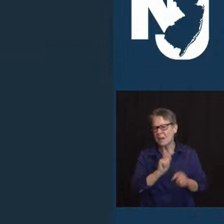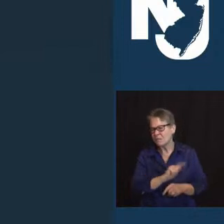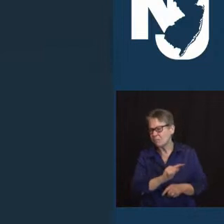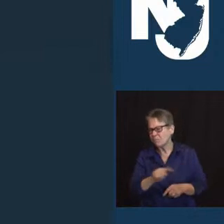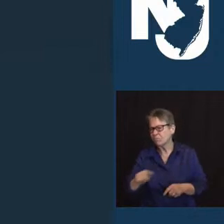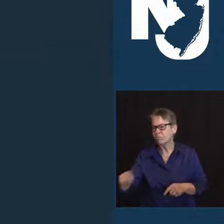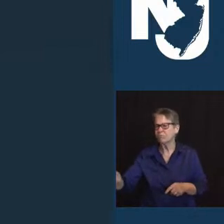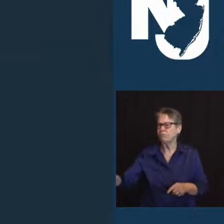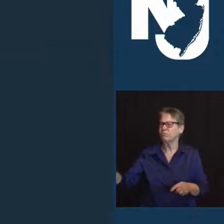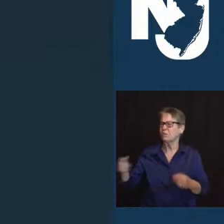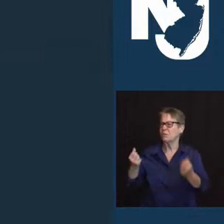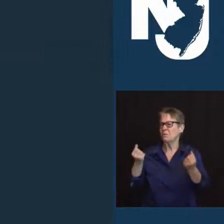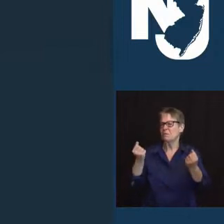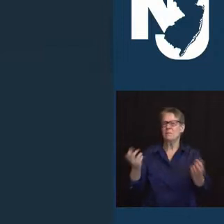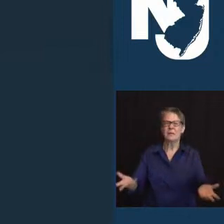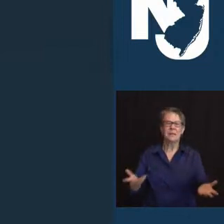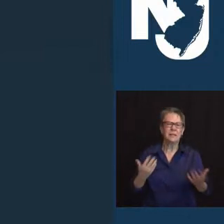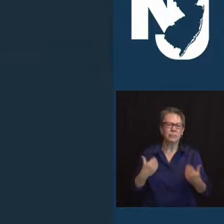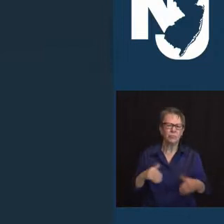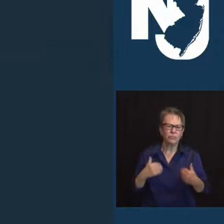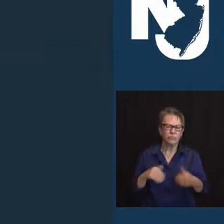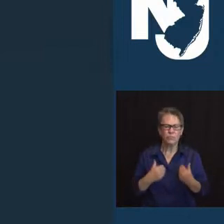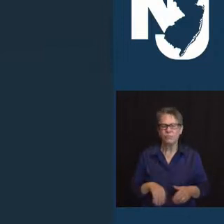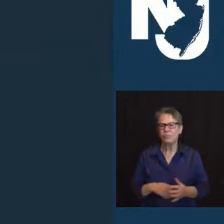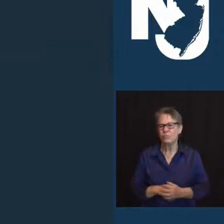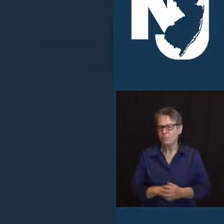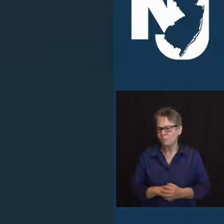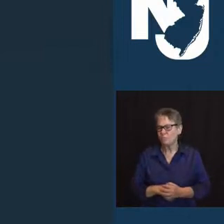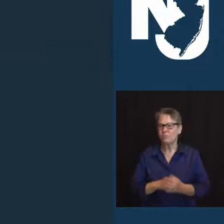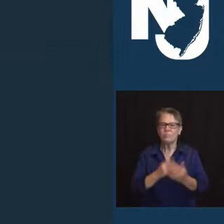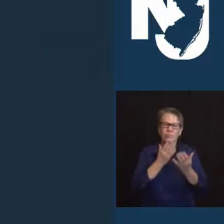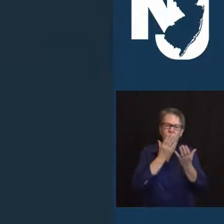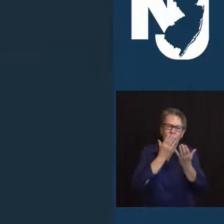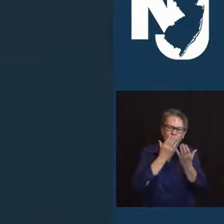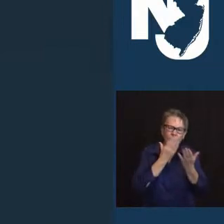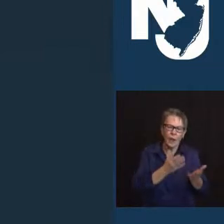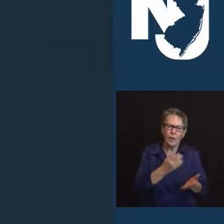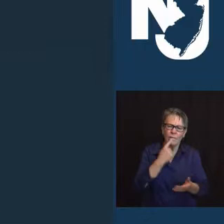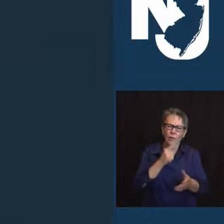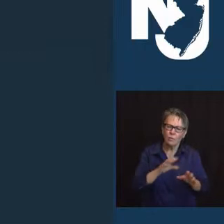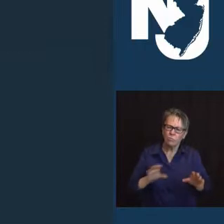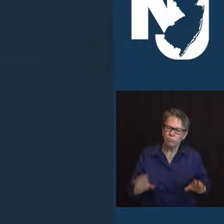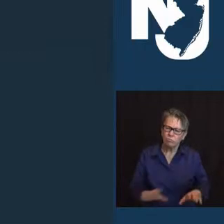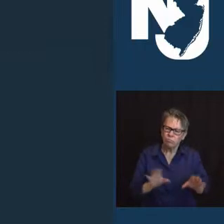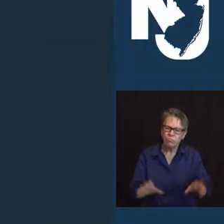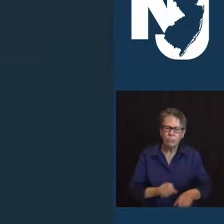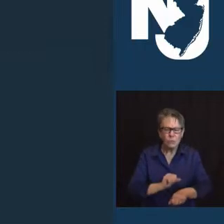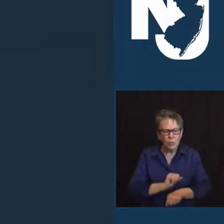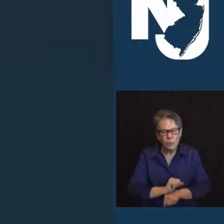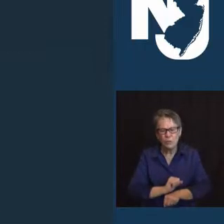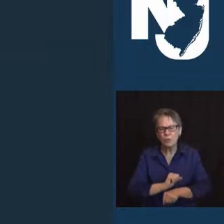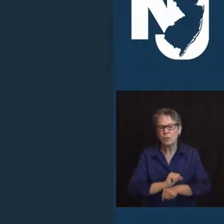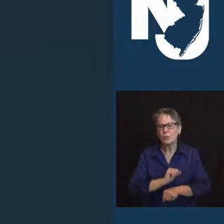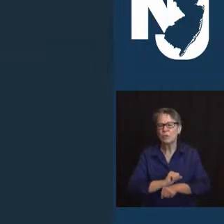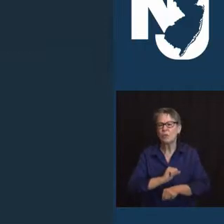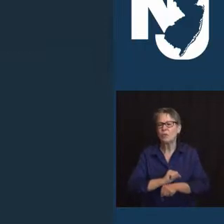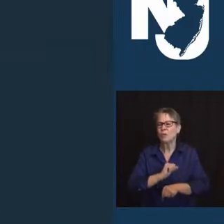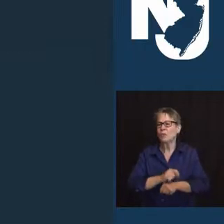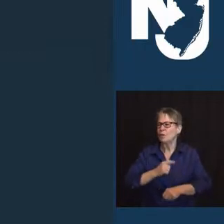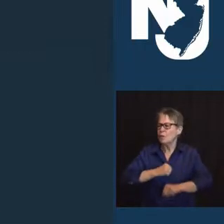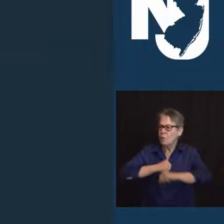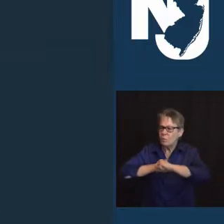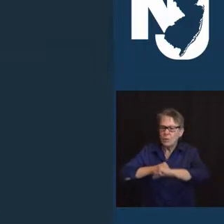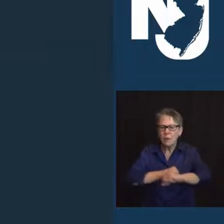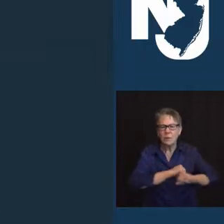We thank Ben for all he did to advance the rights of all New Jerseyans, and may his memory be a blessing to all who knew